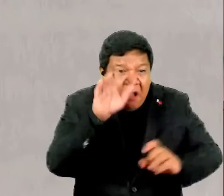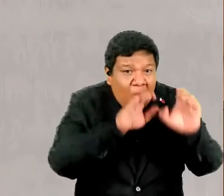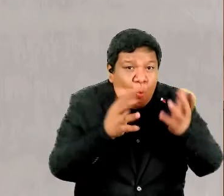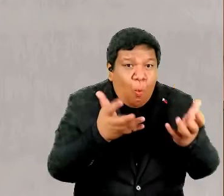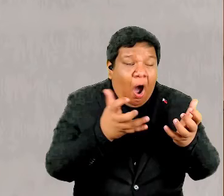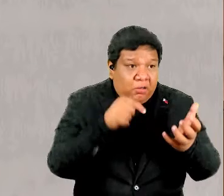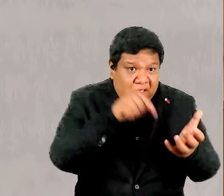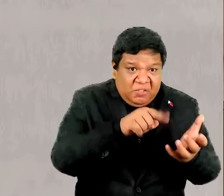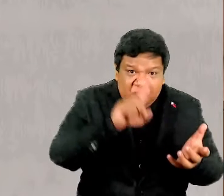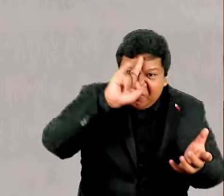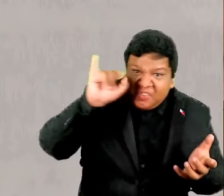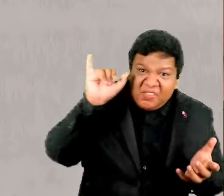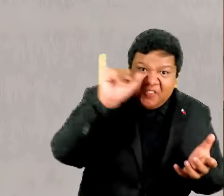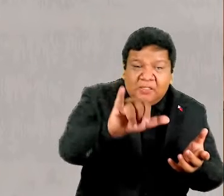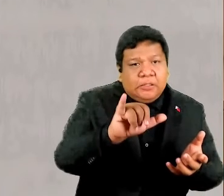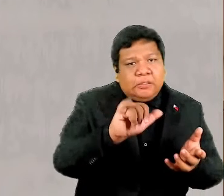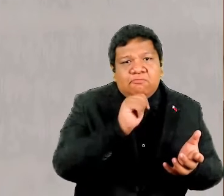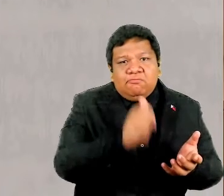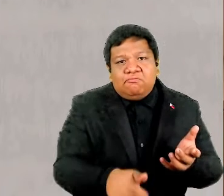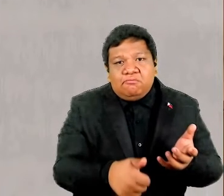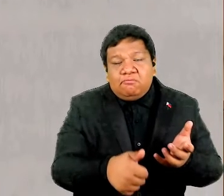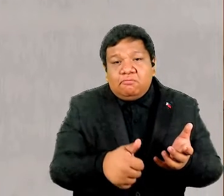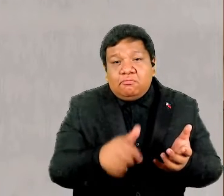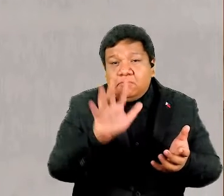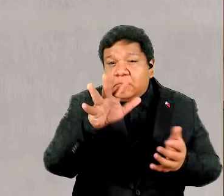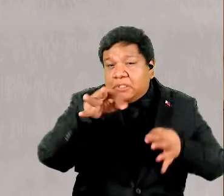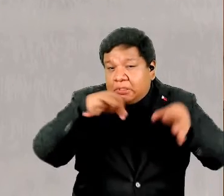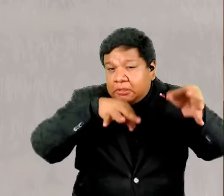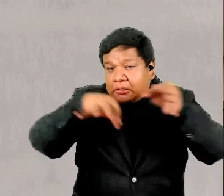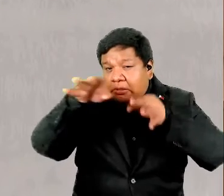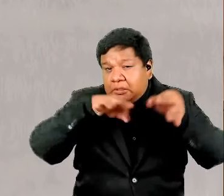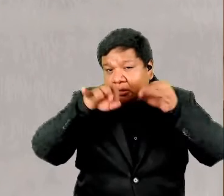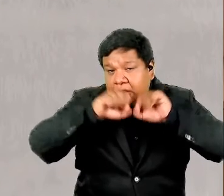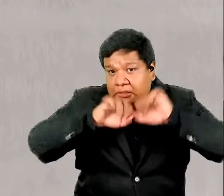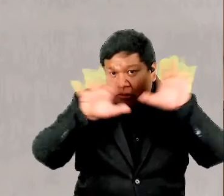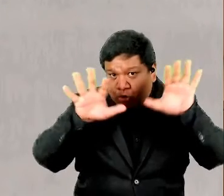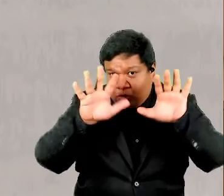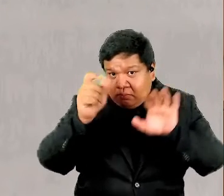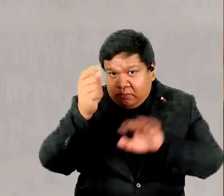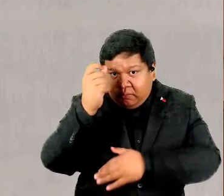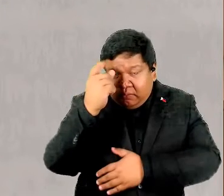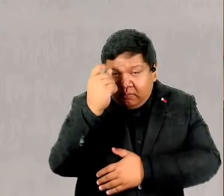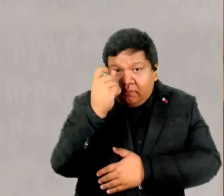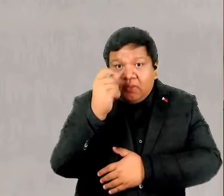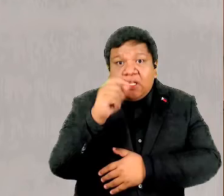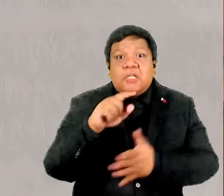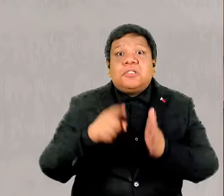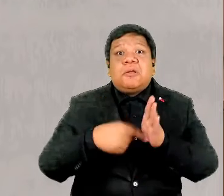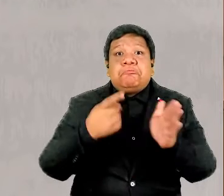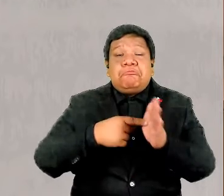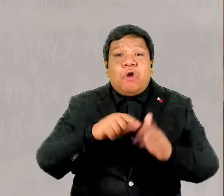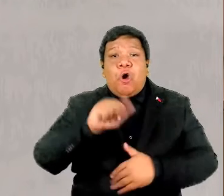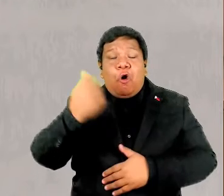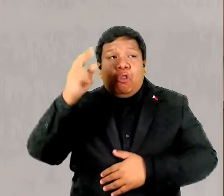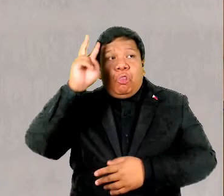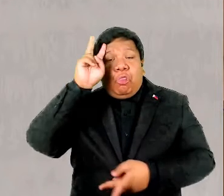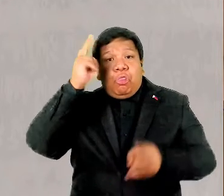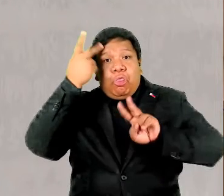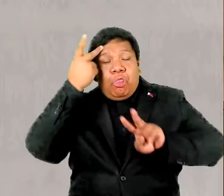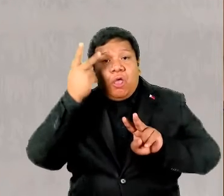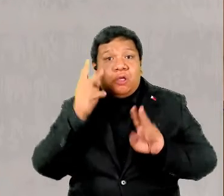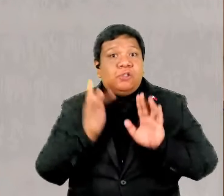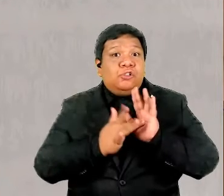last. But before we move farther, let us clear some things up here. Because it is sometimes misinterpreted by others